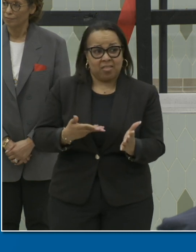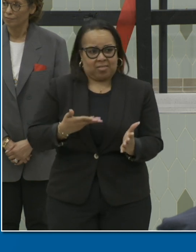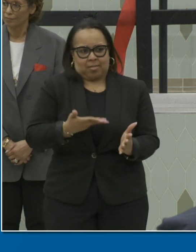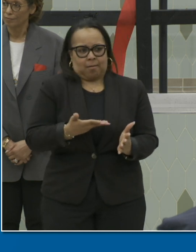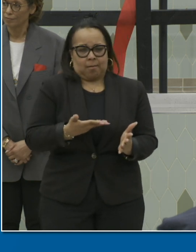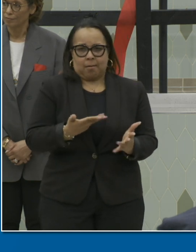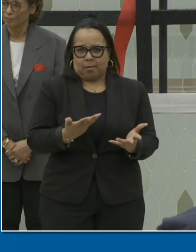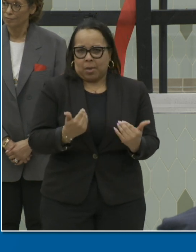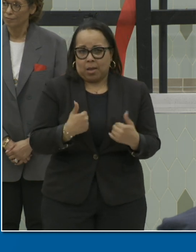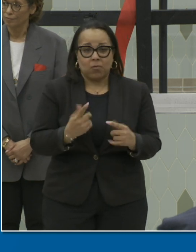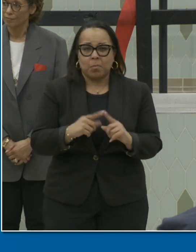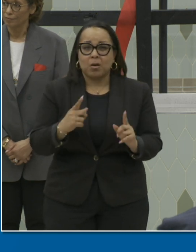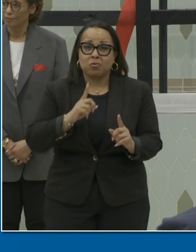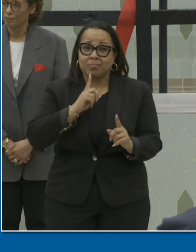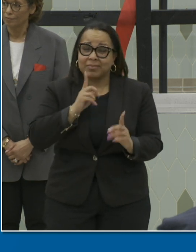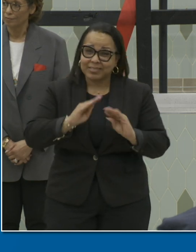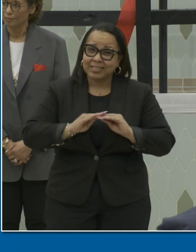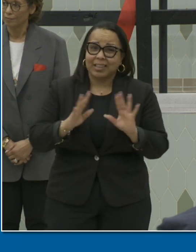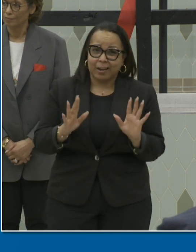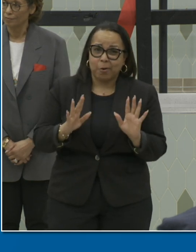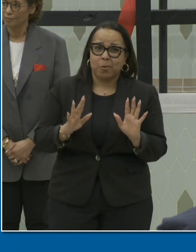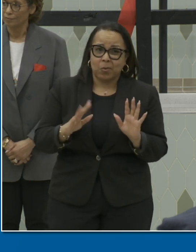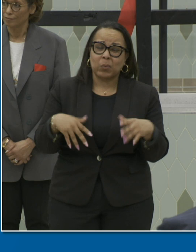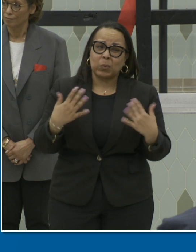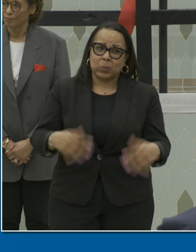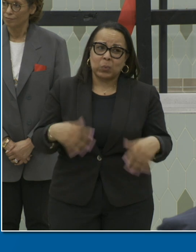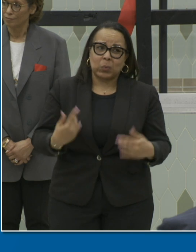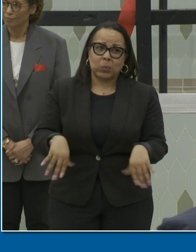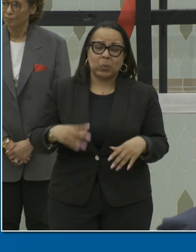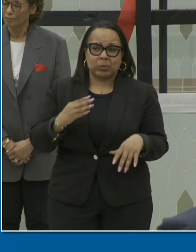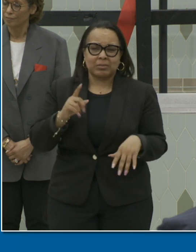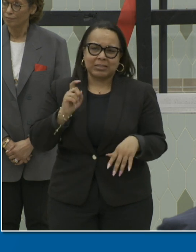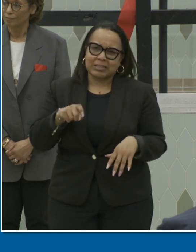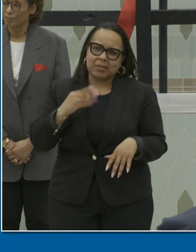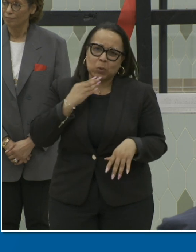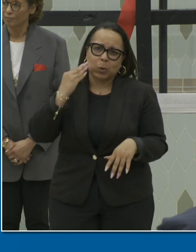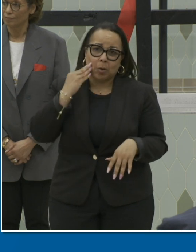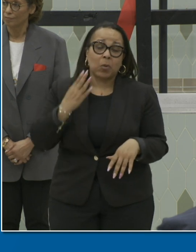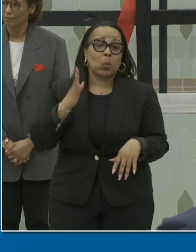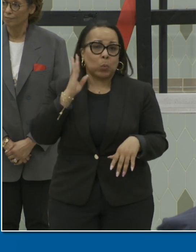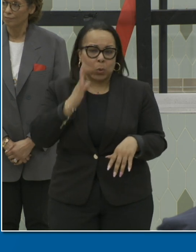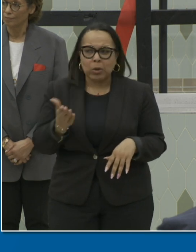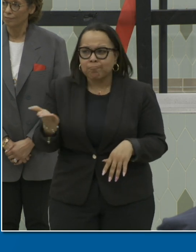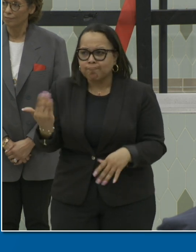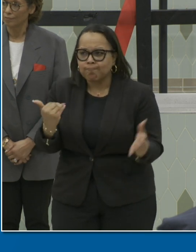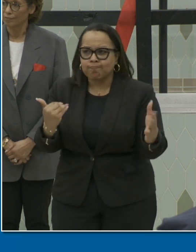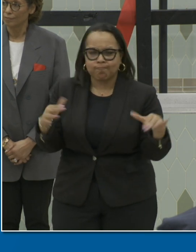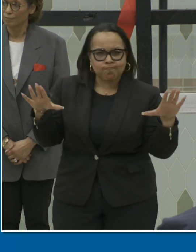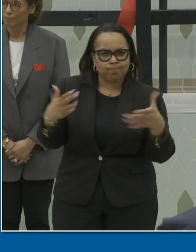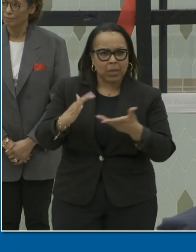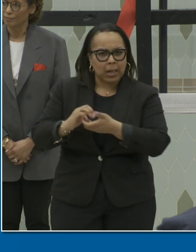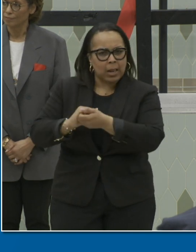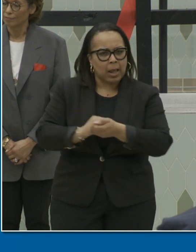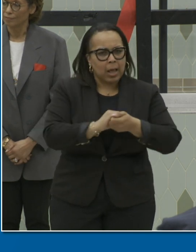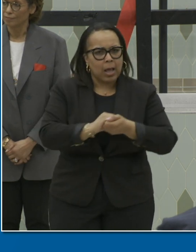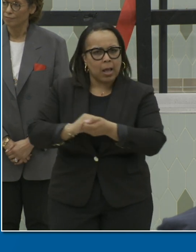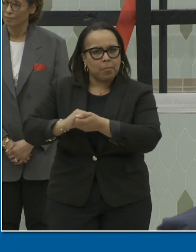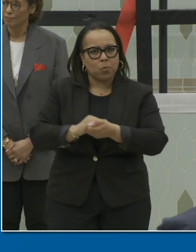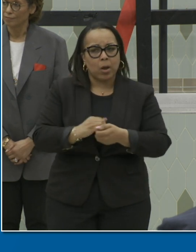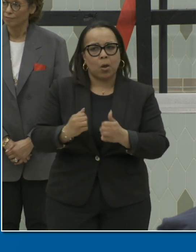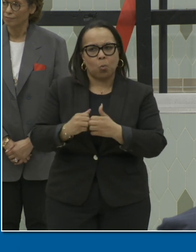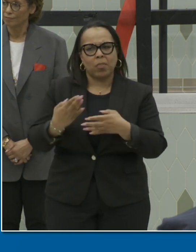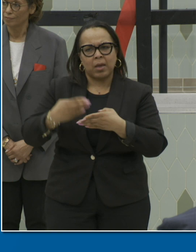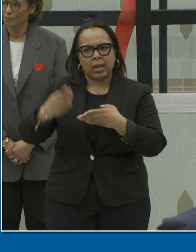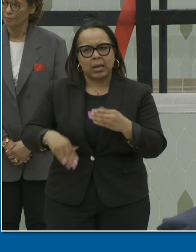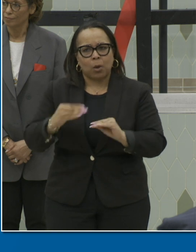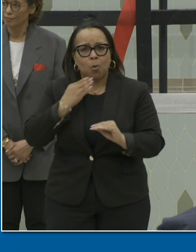may have, but it's pretty clear that there's a tremendous need. So we're going to continue to bring people together and collaborate around preventing